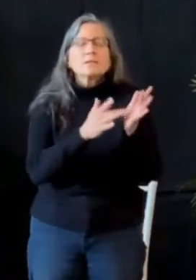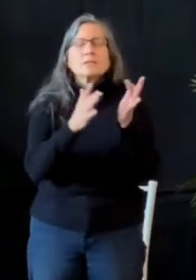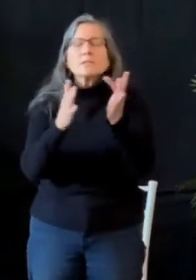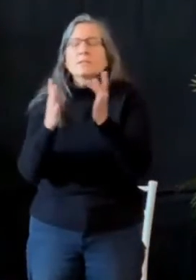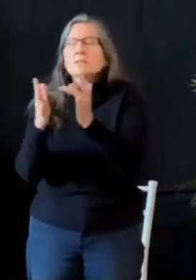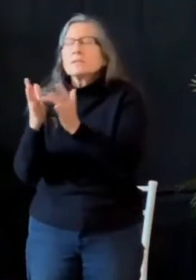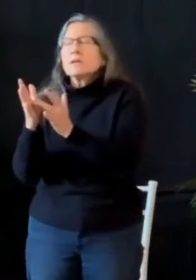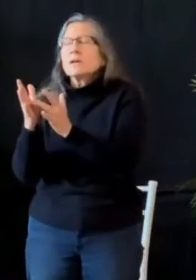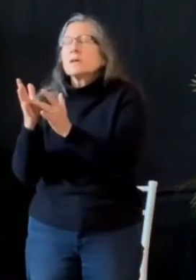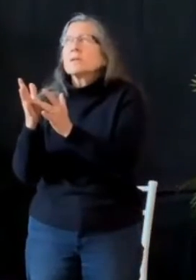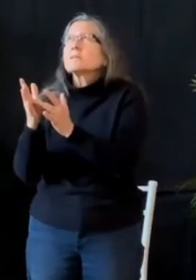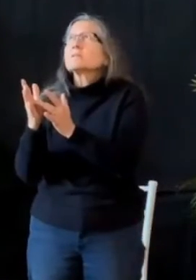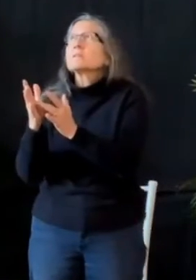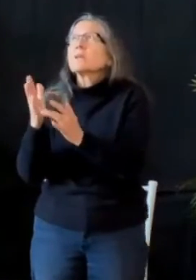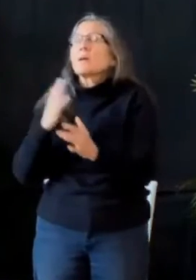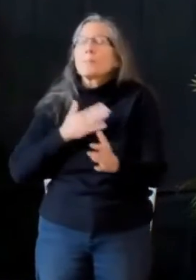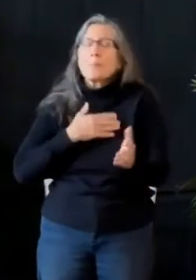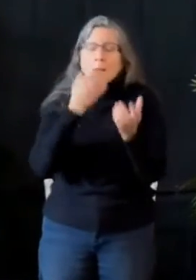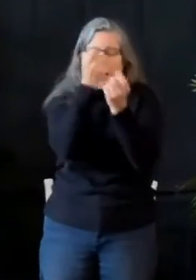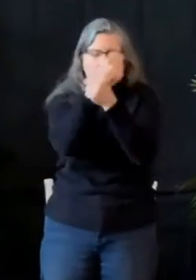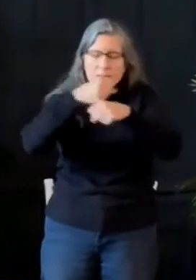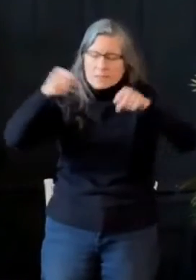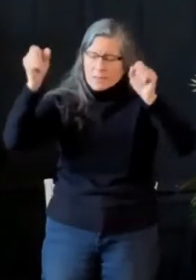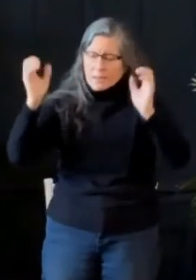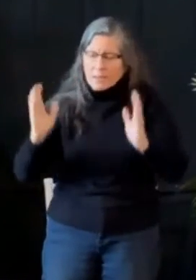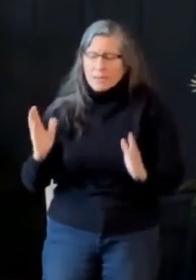My Jesus,